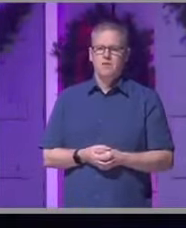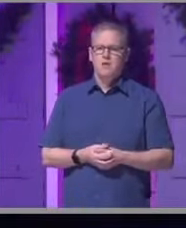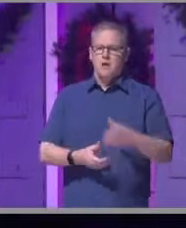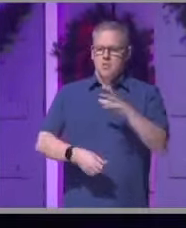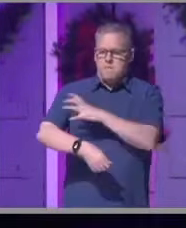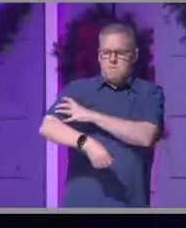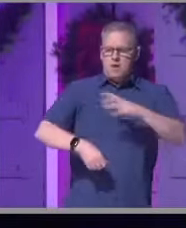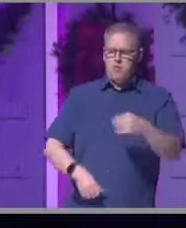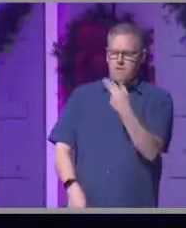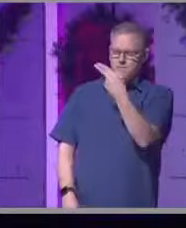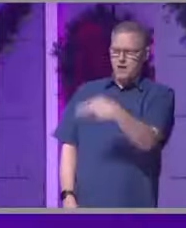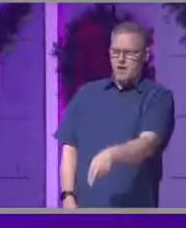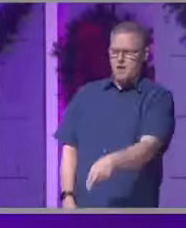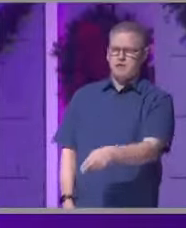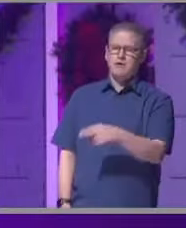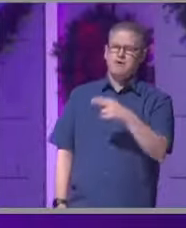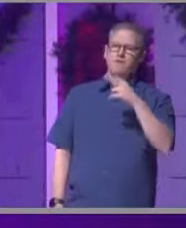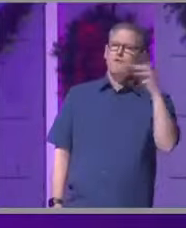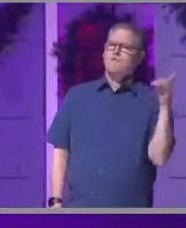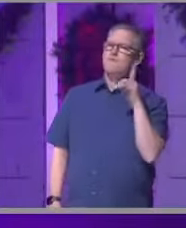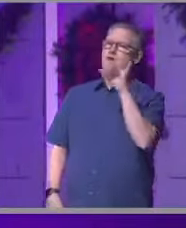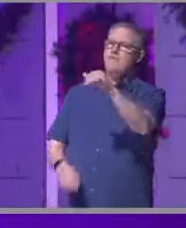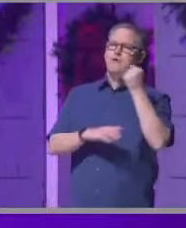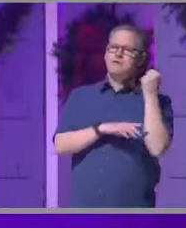The power